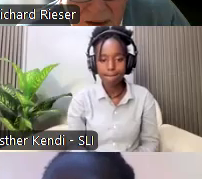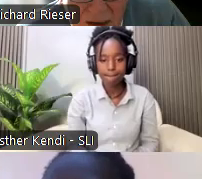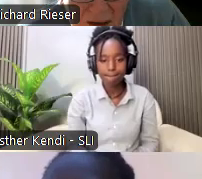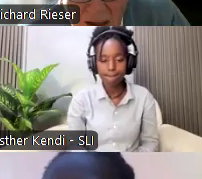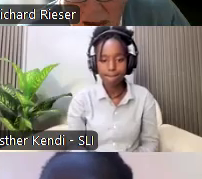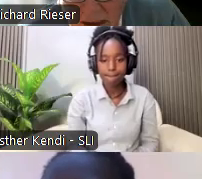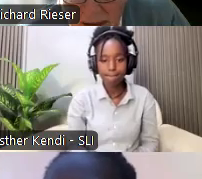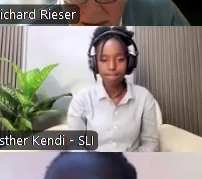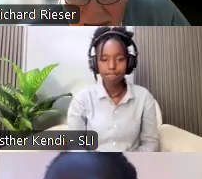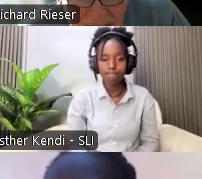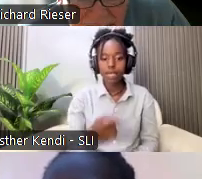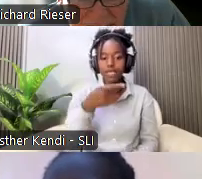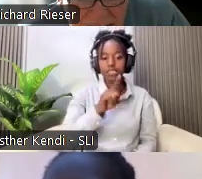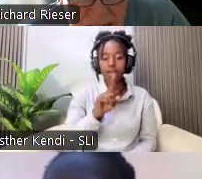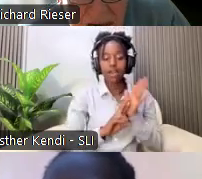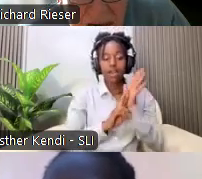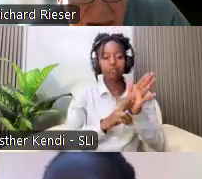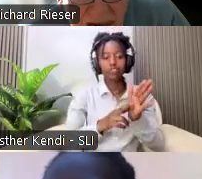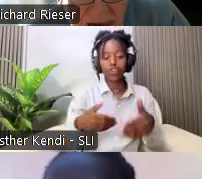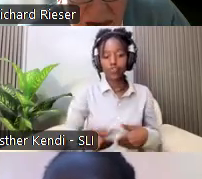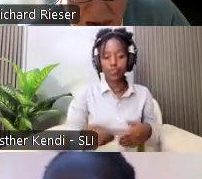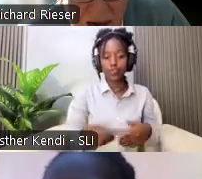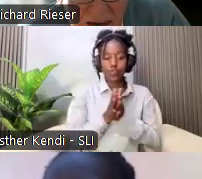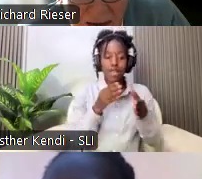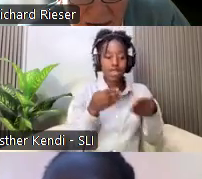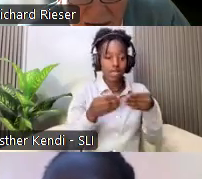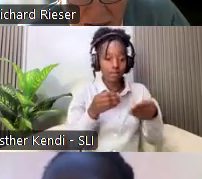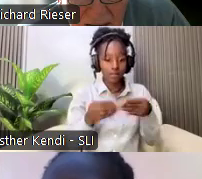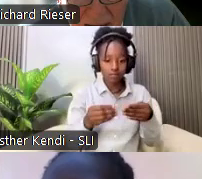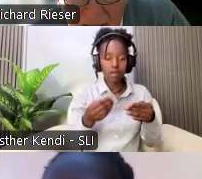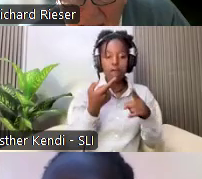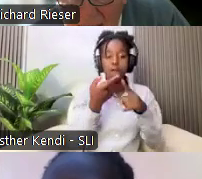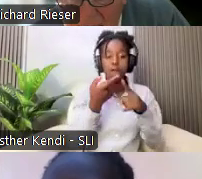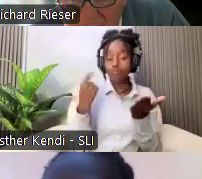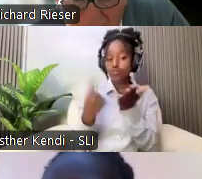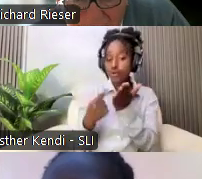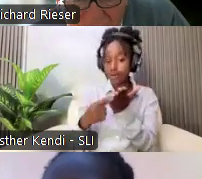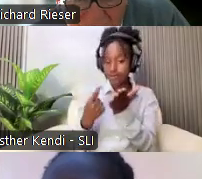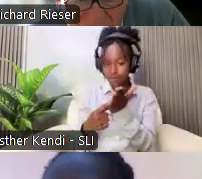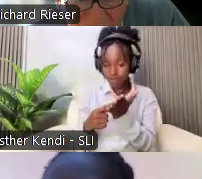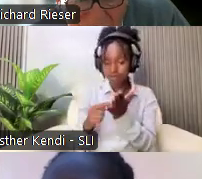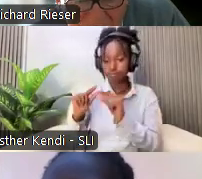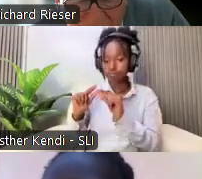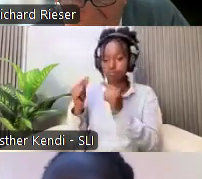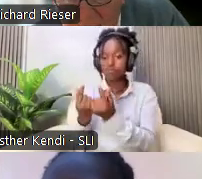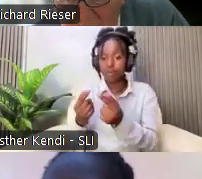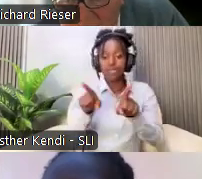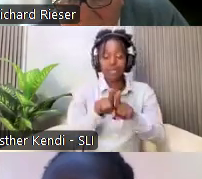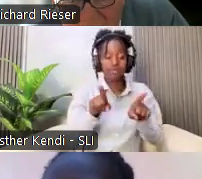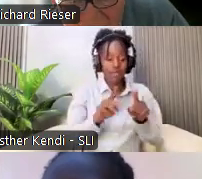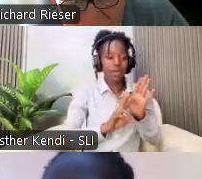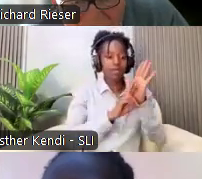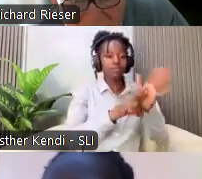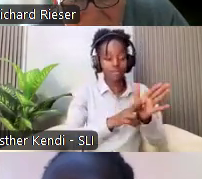I represent youth with disabilities at the Uganda Parliamentary Forum, and I represent youth with disability and